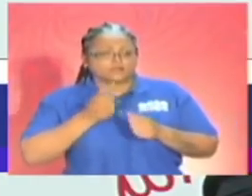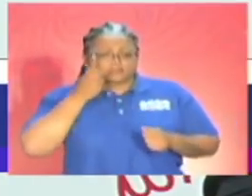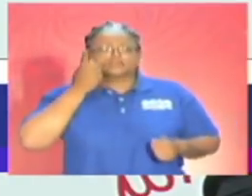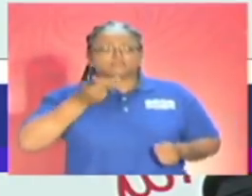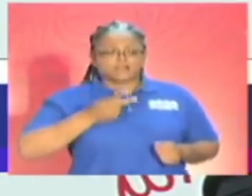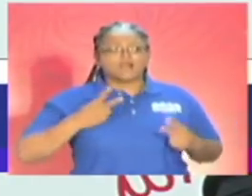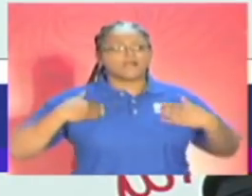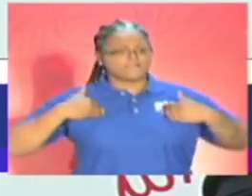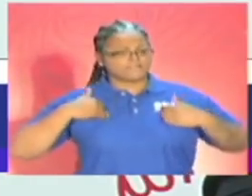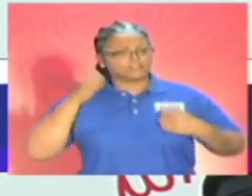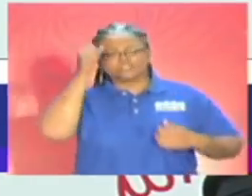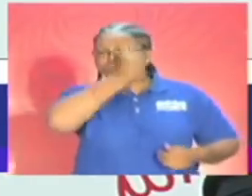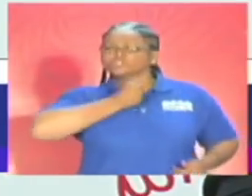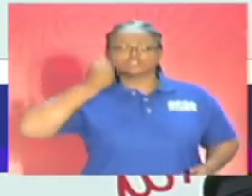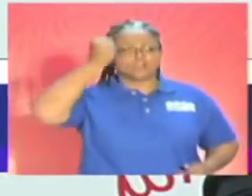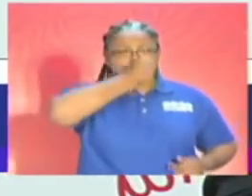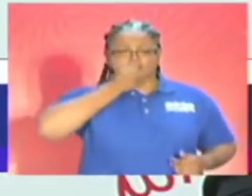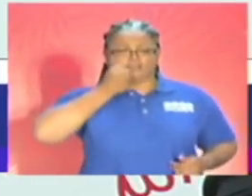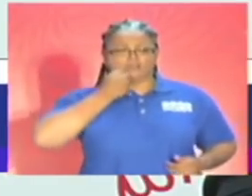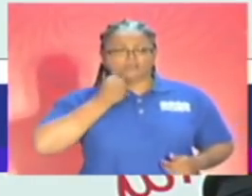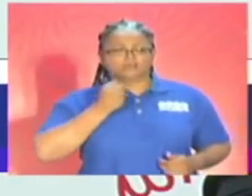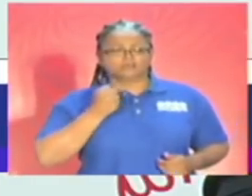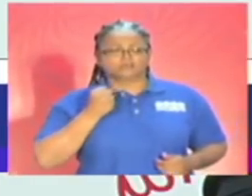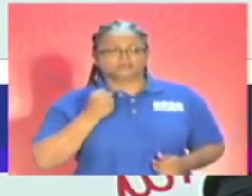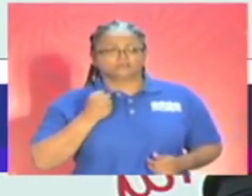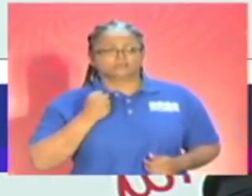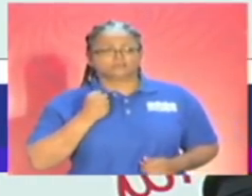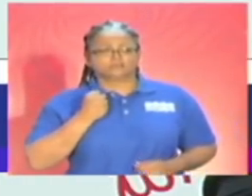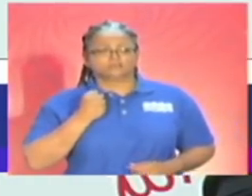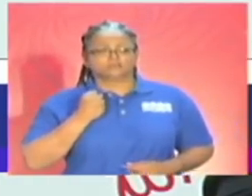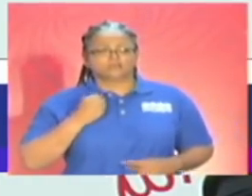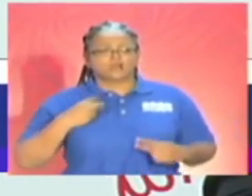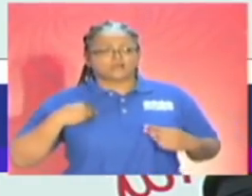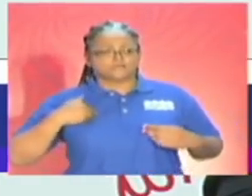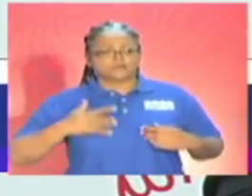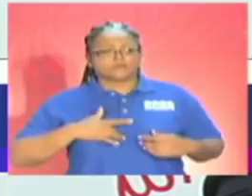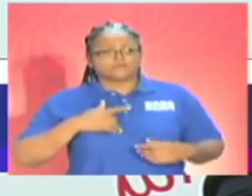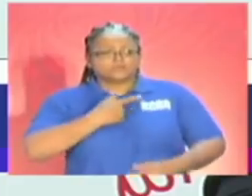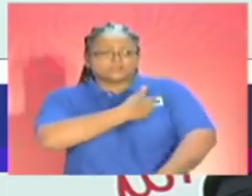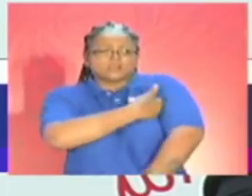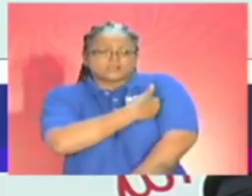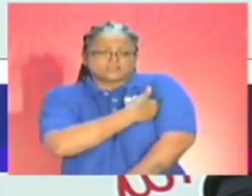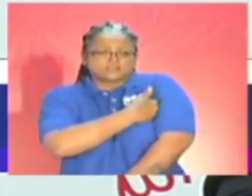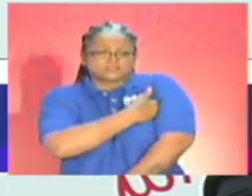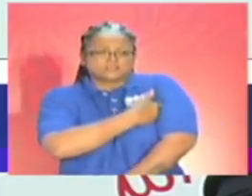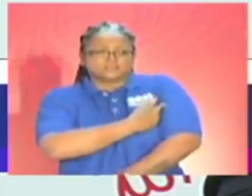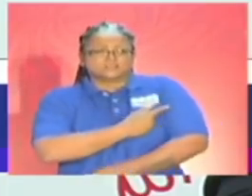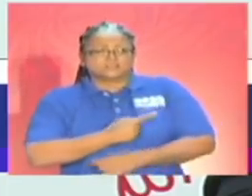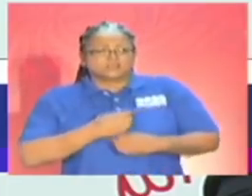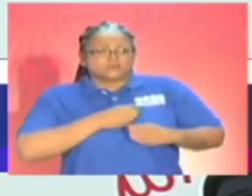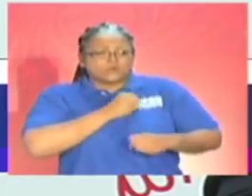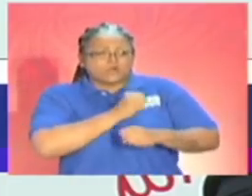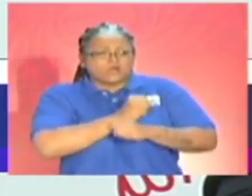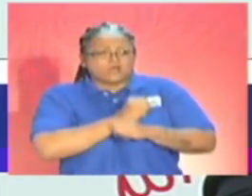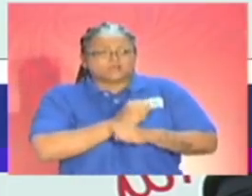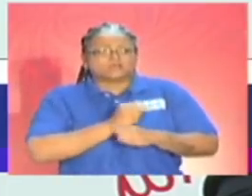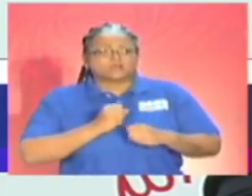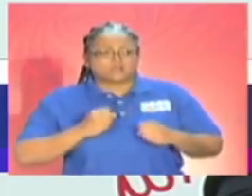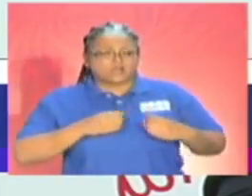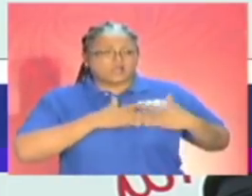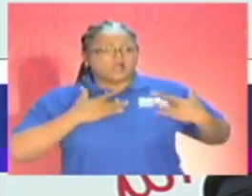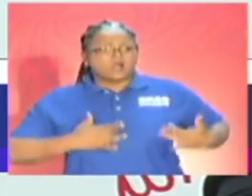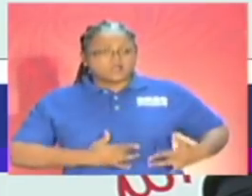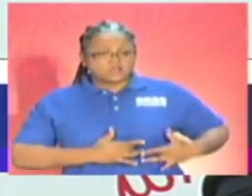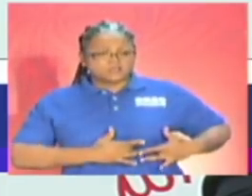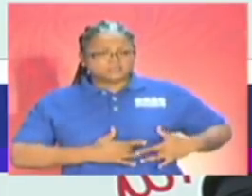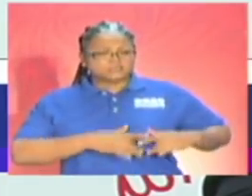walking with EpiPens. These is adrenaline injections that they keep to themselves. So obviously these are people who've had previous bad